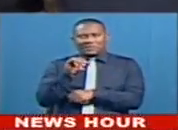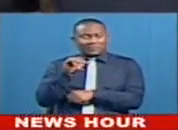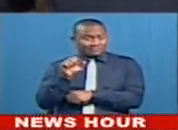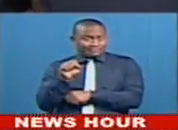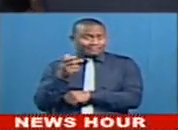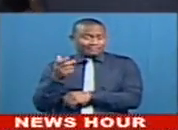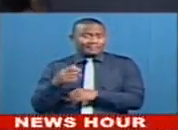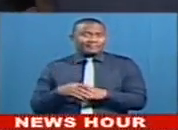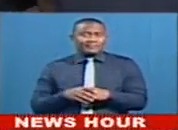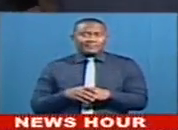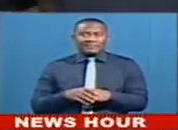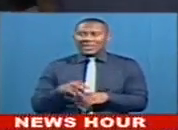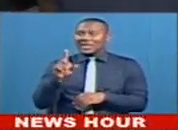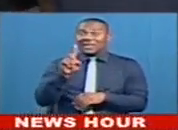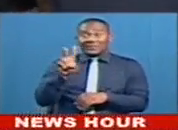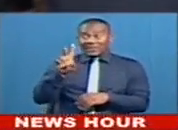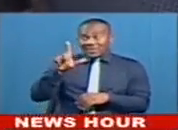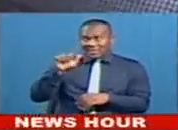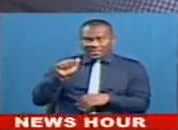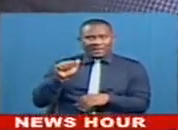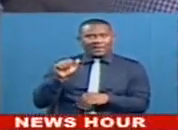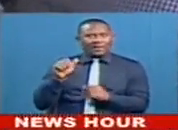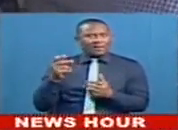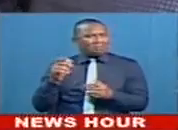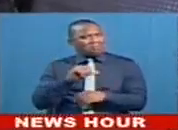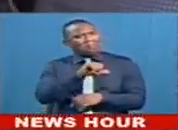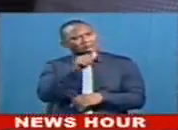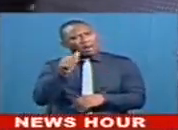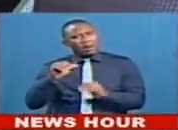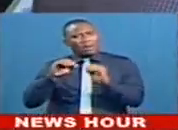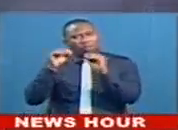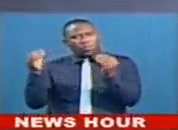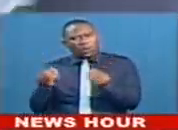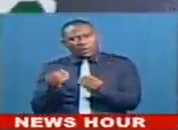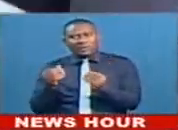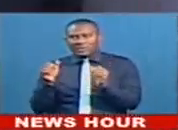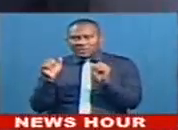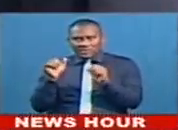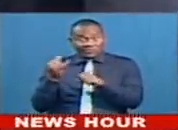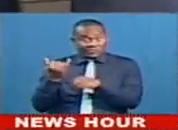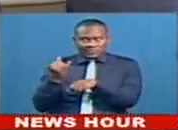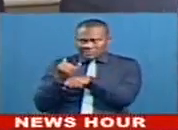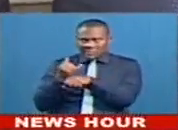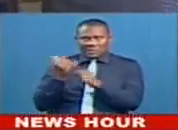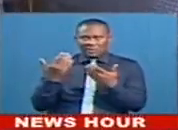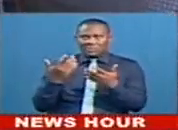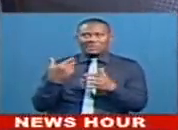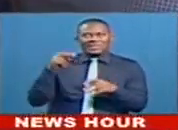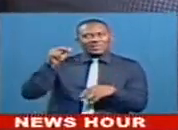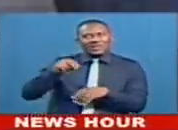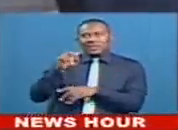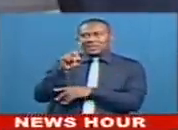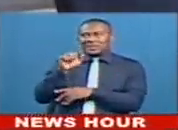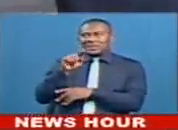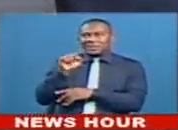the Driver and Vehicle Licensing Authority, and other institutions that deal with public data would have to